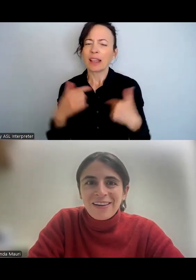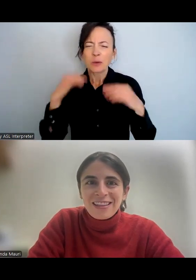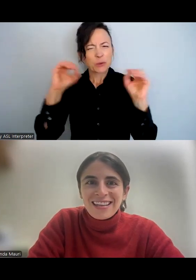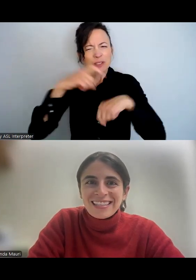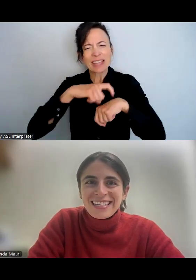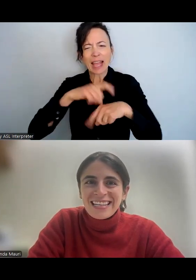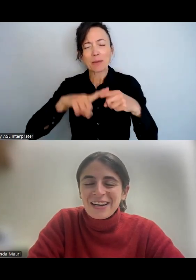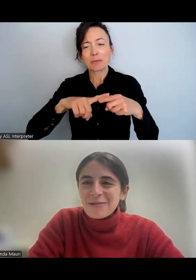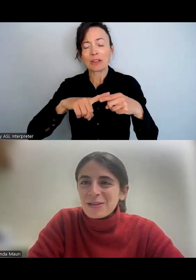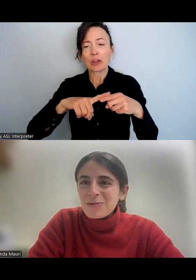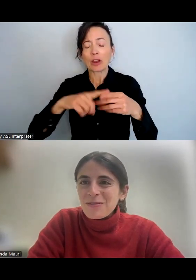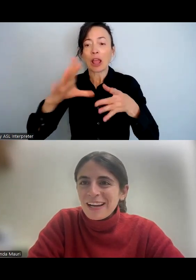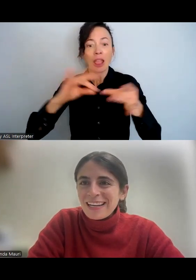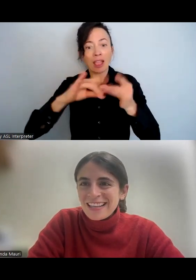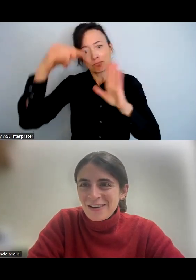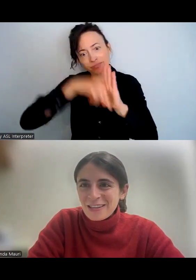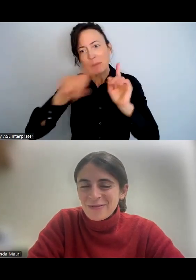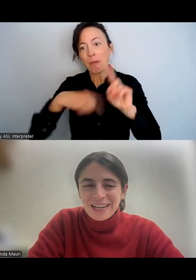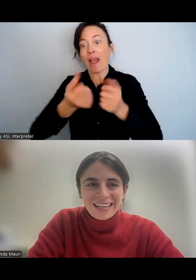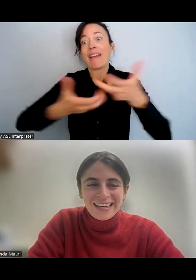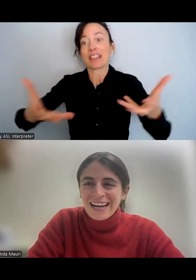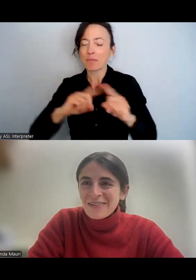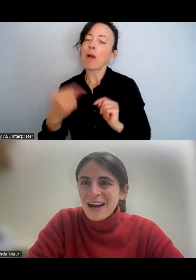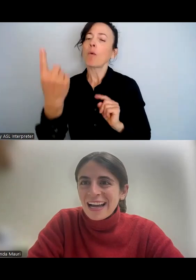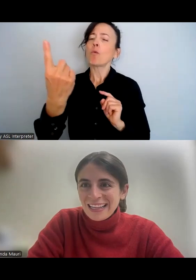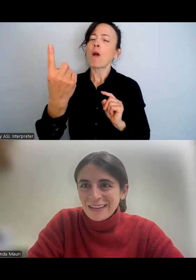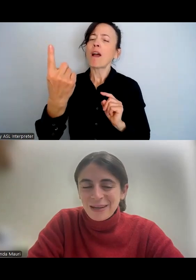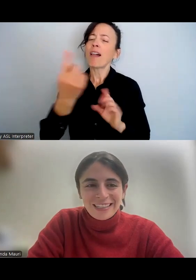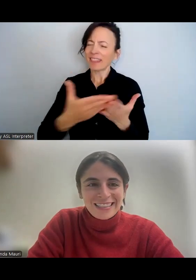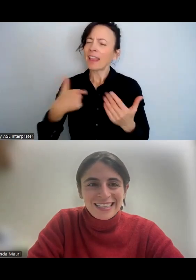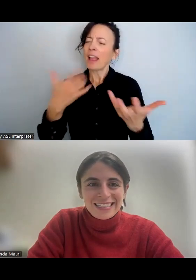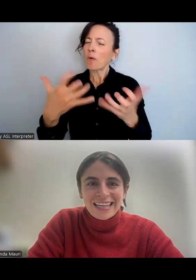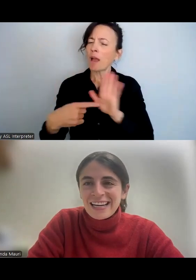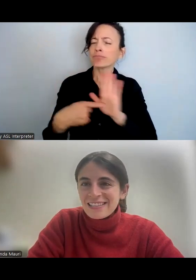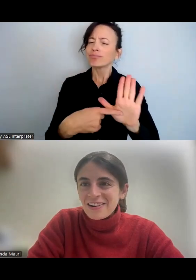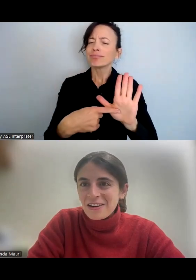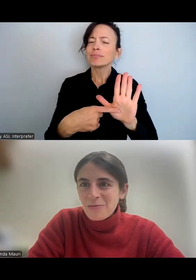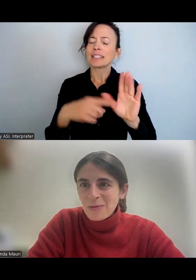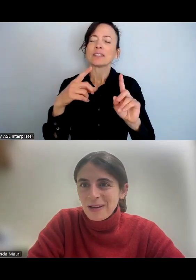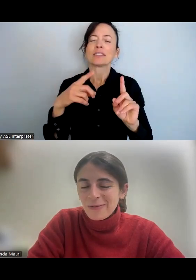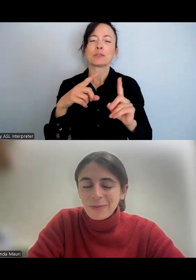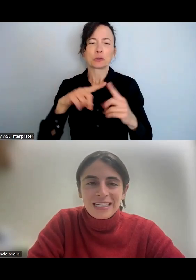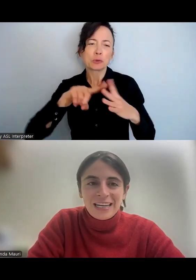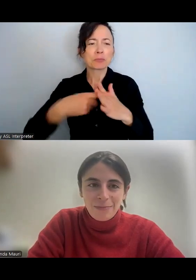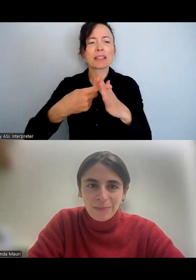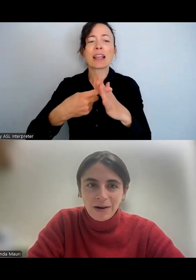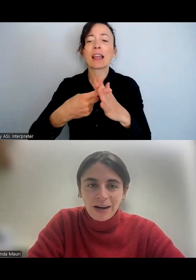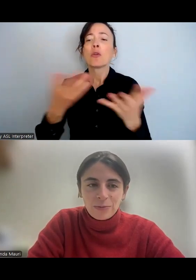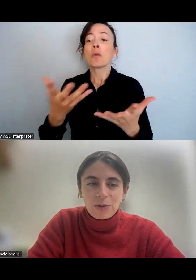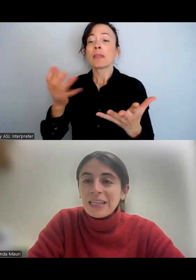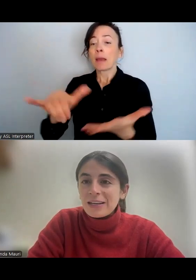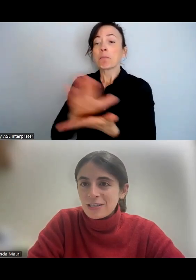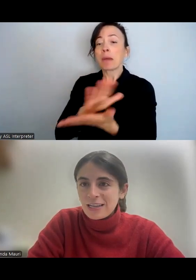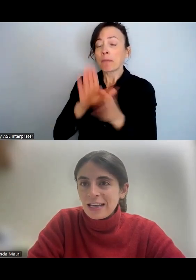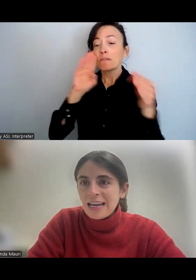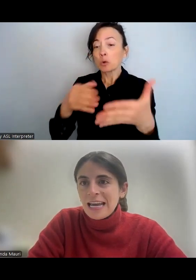about everything that's in here, but there's one finding that I really want to highlight. But just to get us started on what we did in the paper, is we